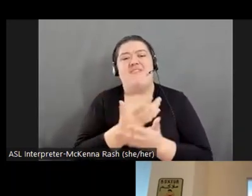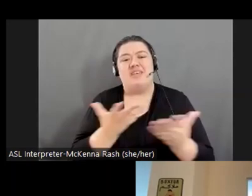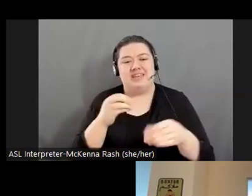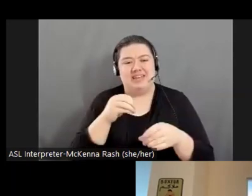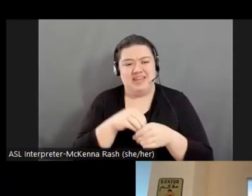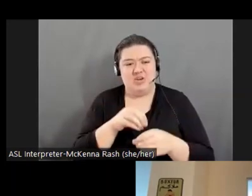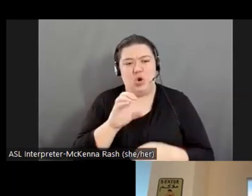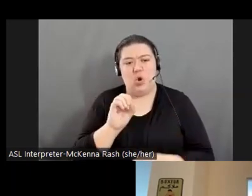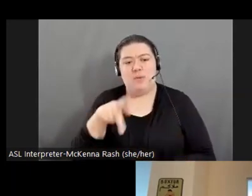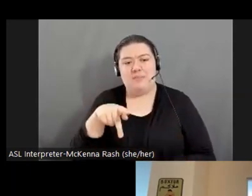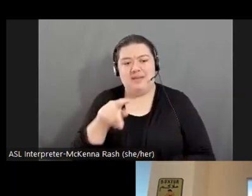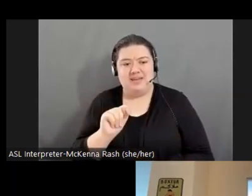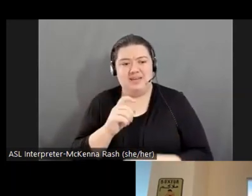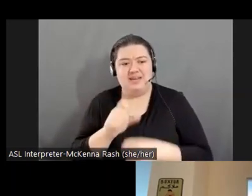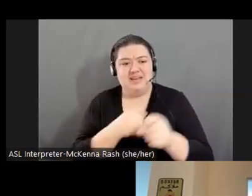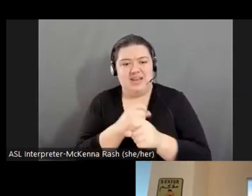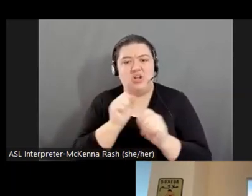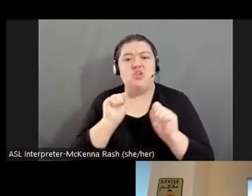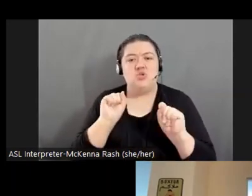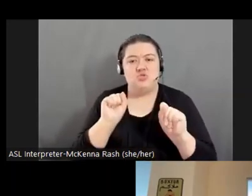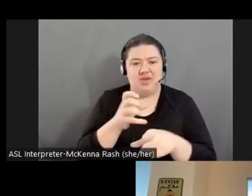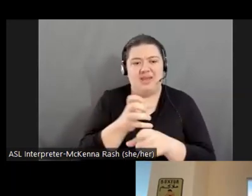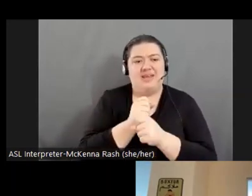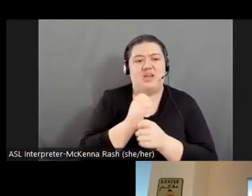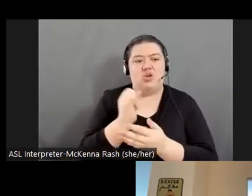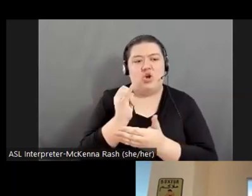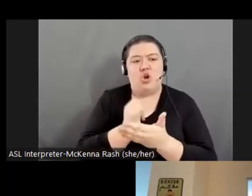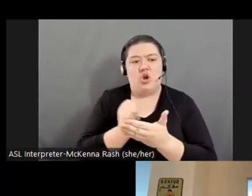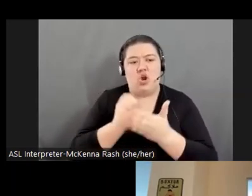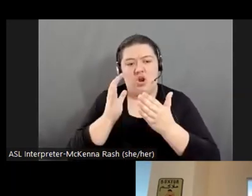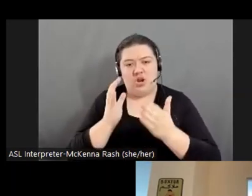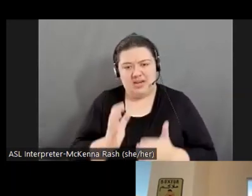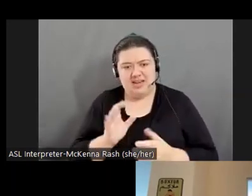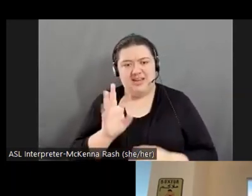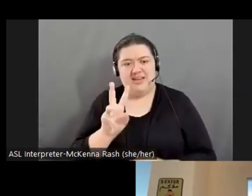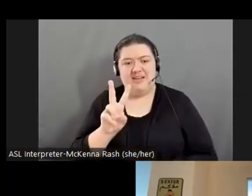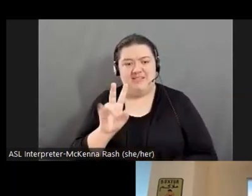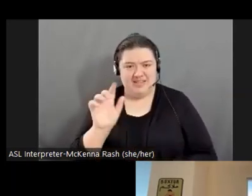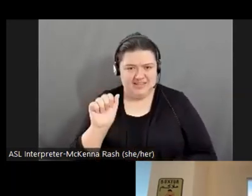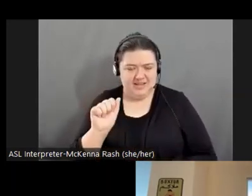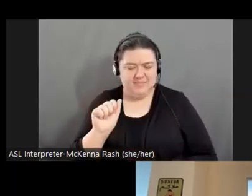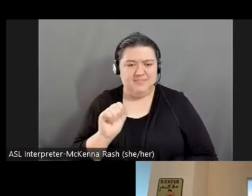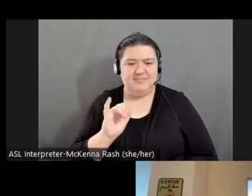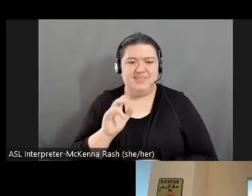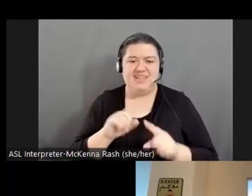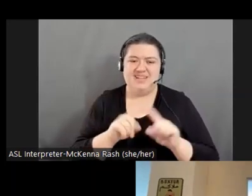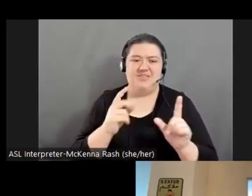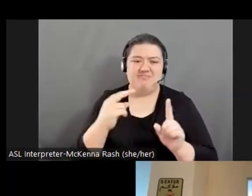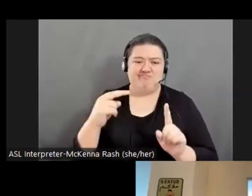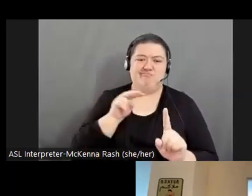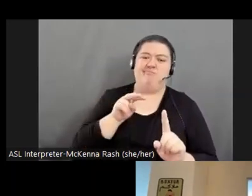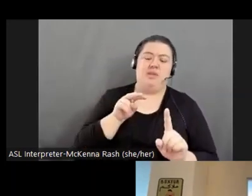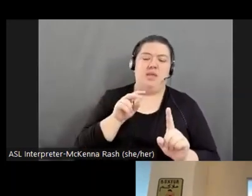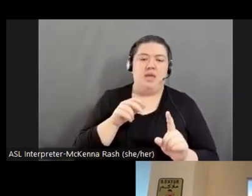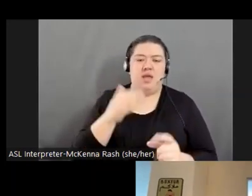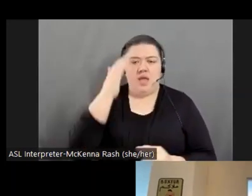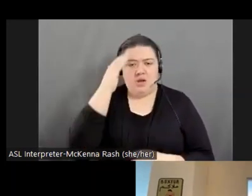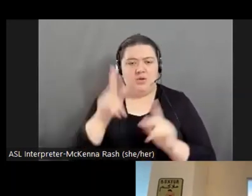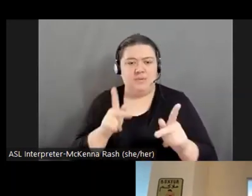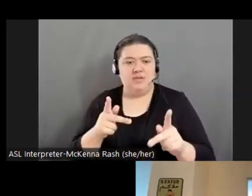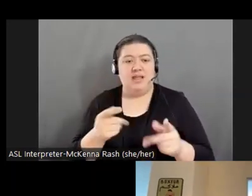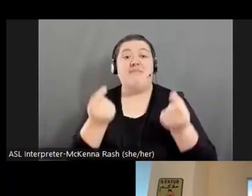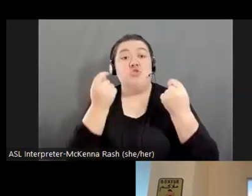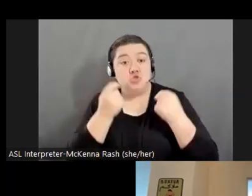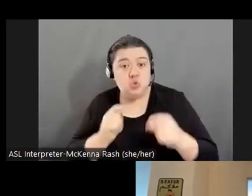year so you can get that artist visa. So obviously it's a different perspective, because I do know people who have like tried